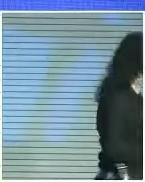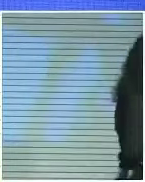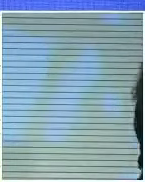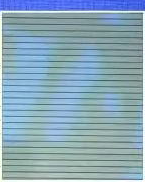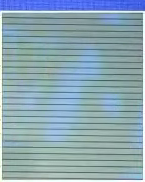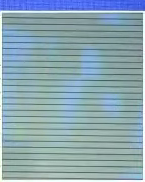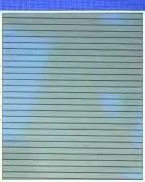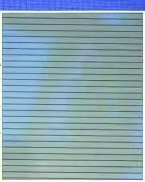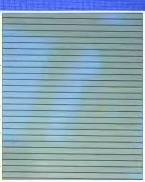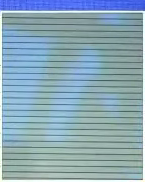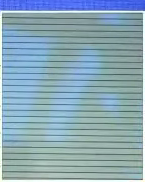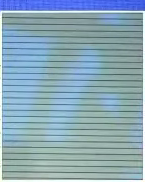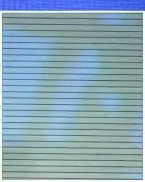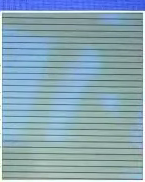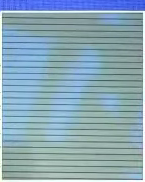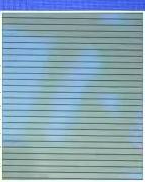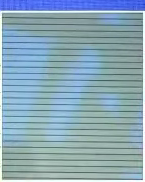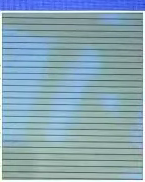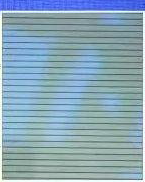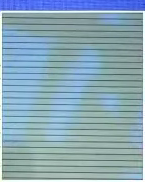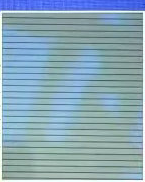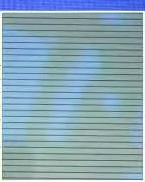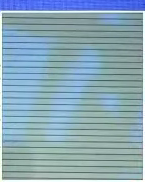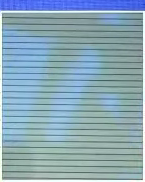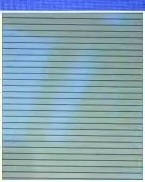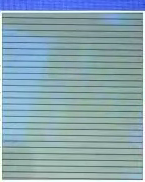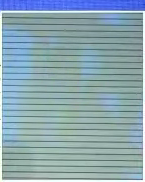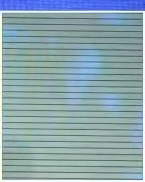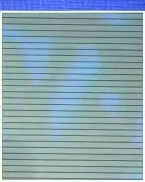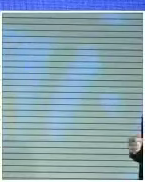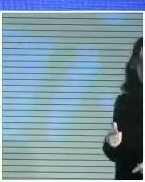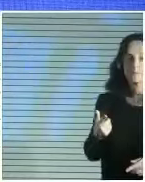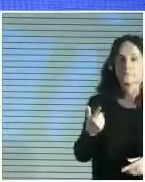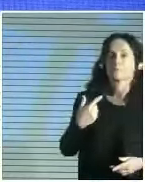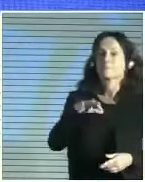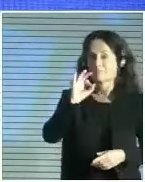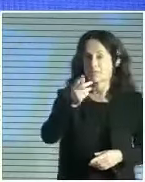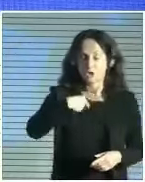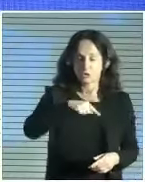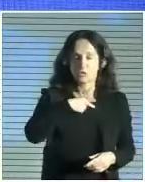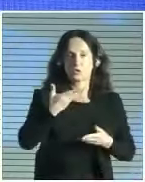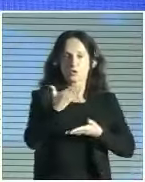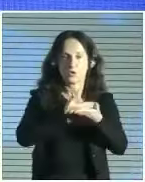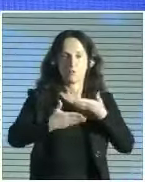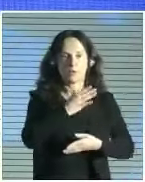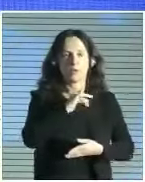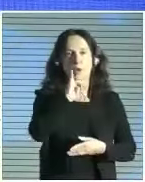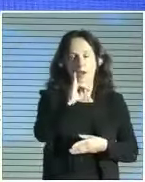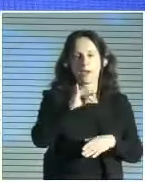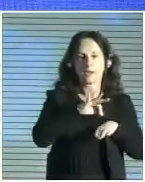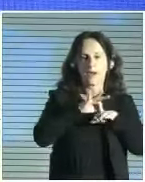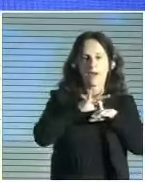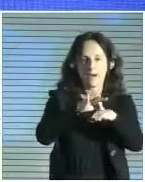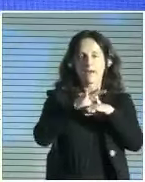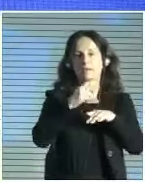this collaboration with the Environment Agency of Guanajuato, and somehow we're putting